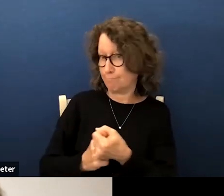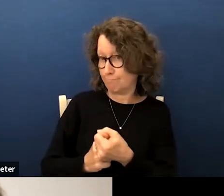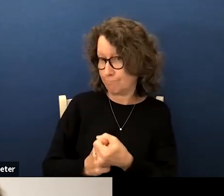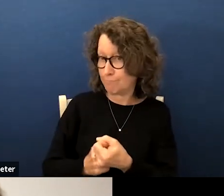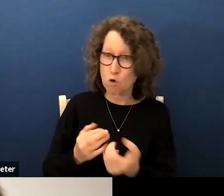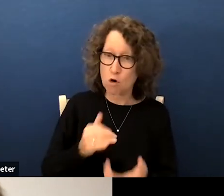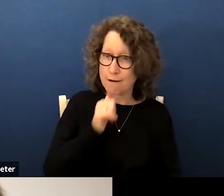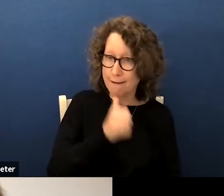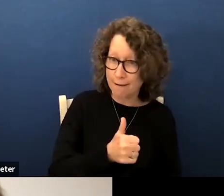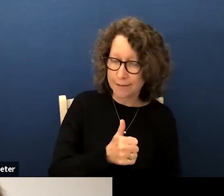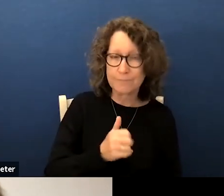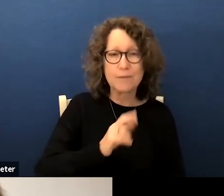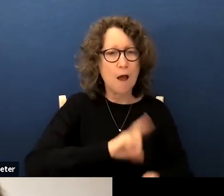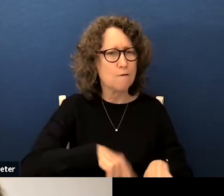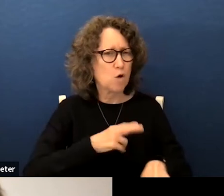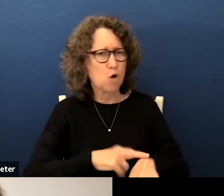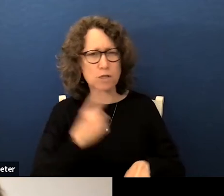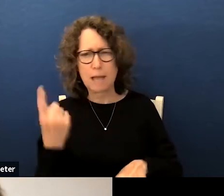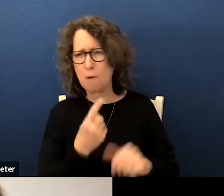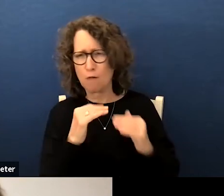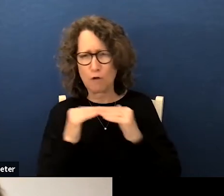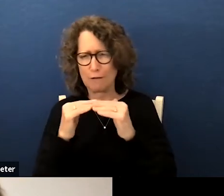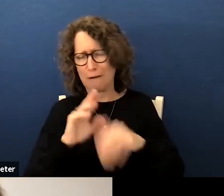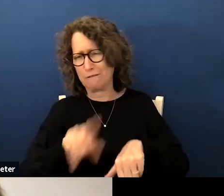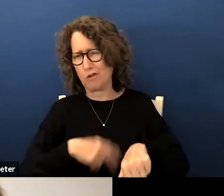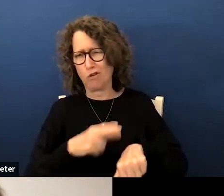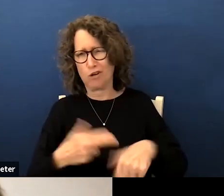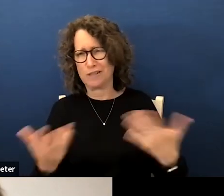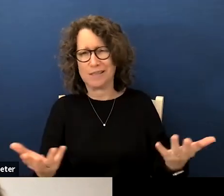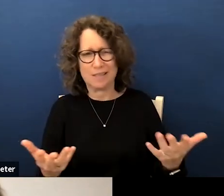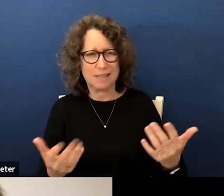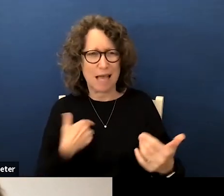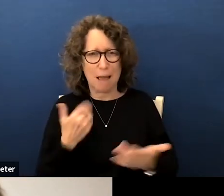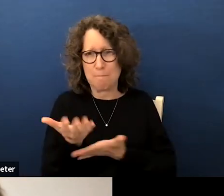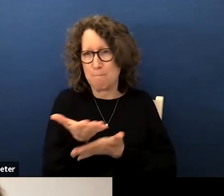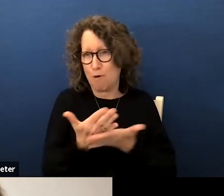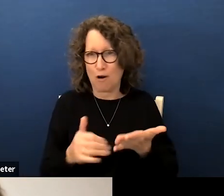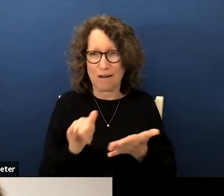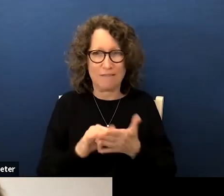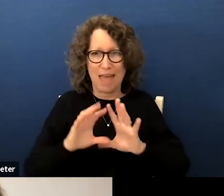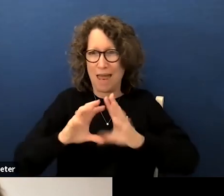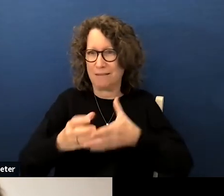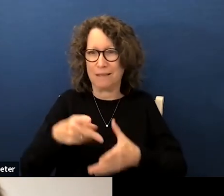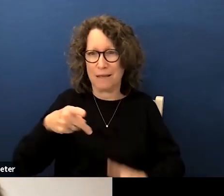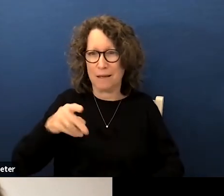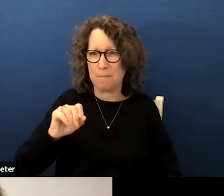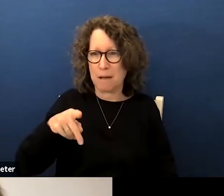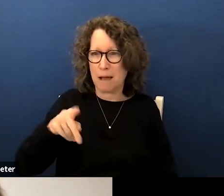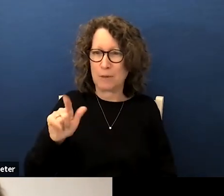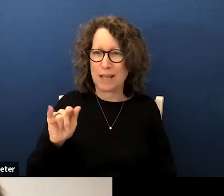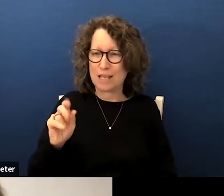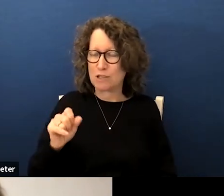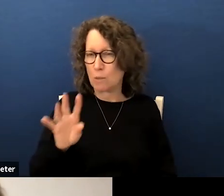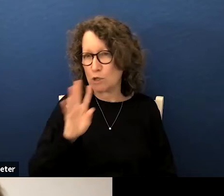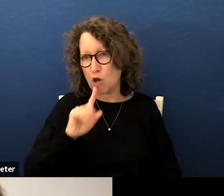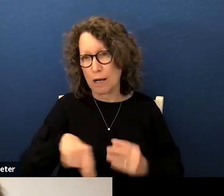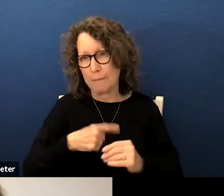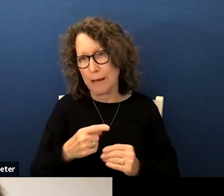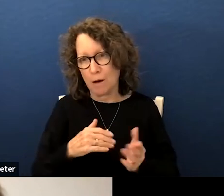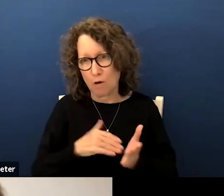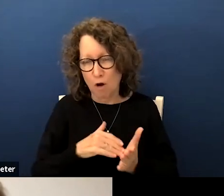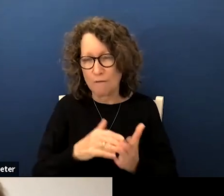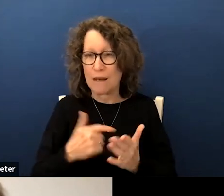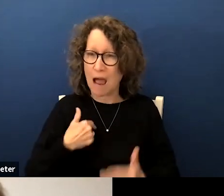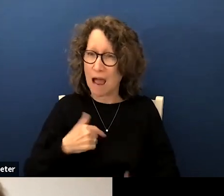of course i'm all for equity i mean i i'm part of that population that we talk about all the time i